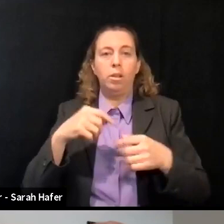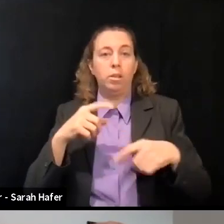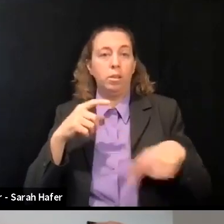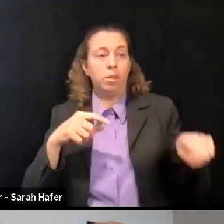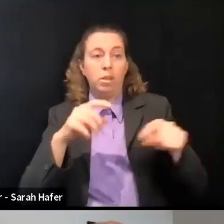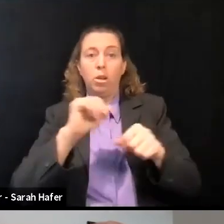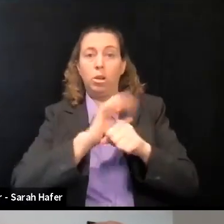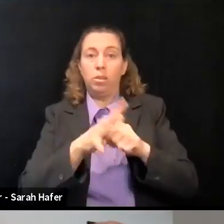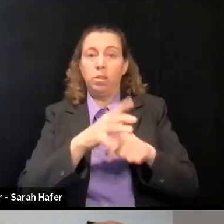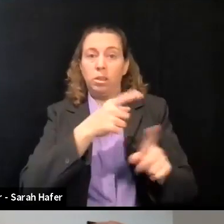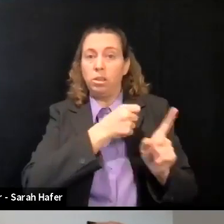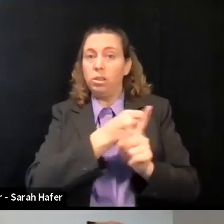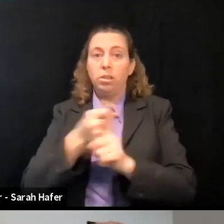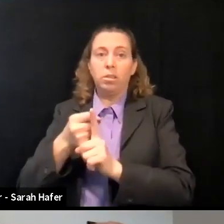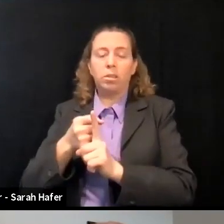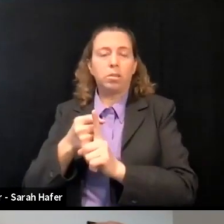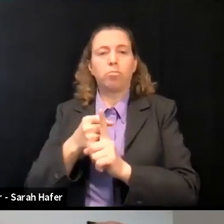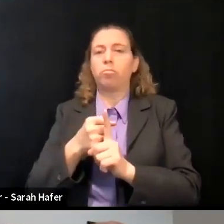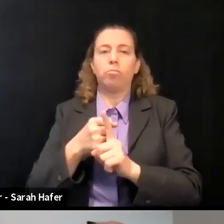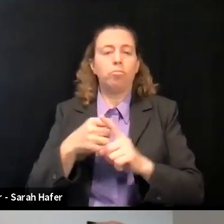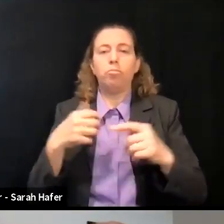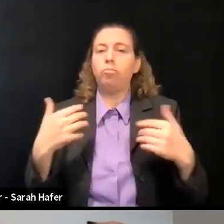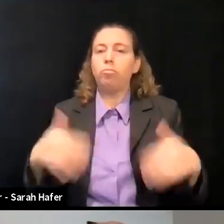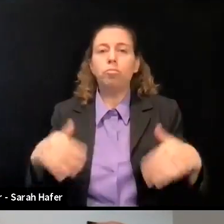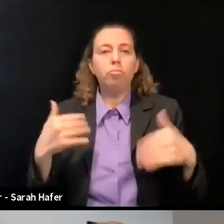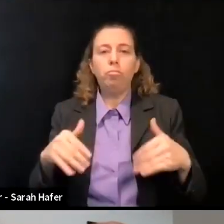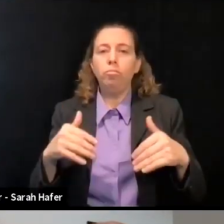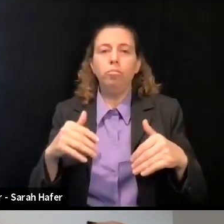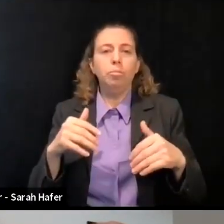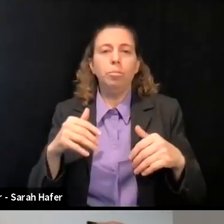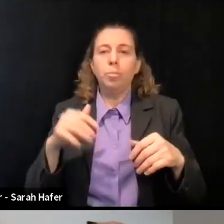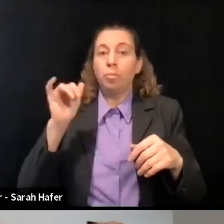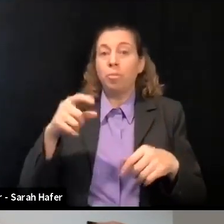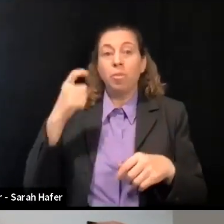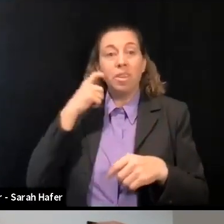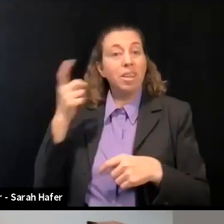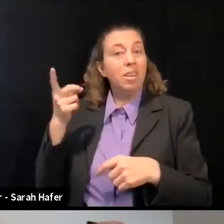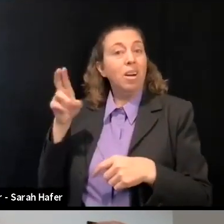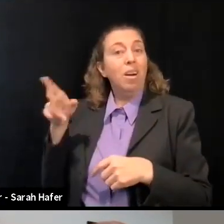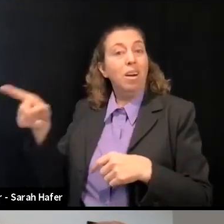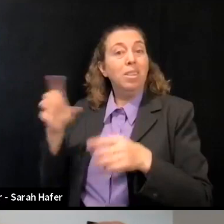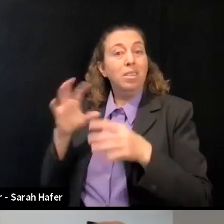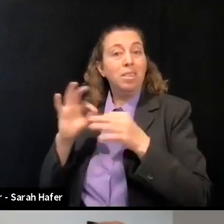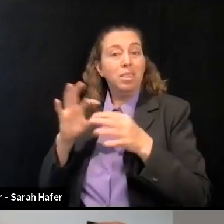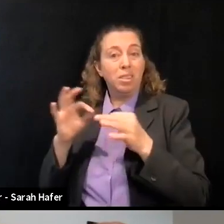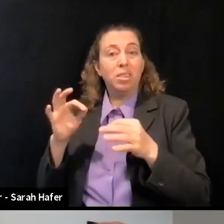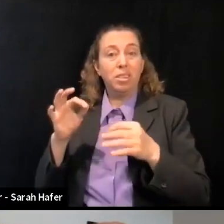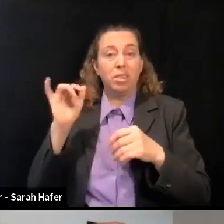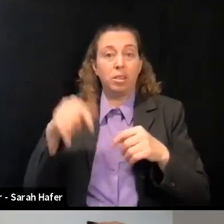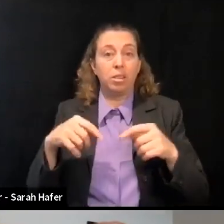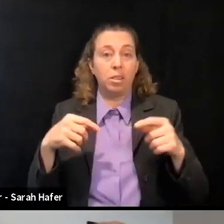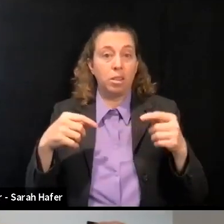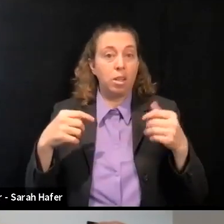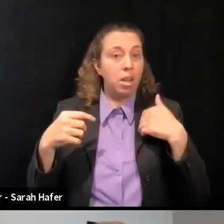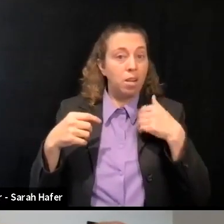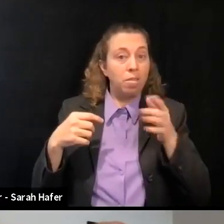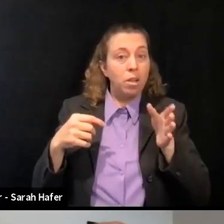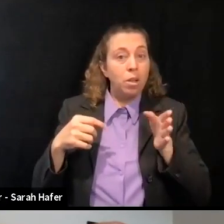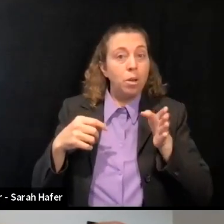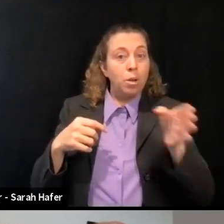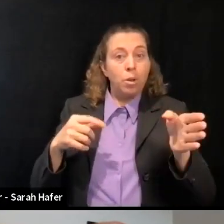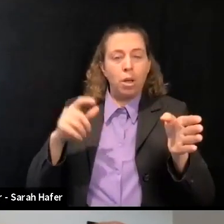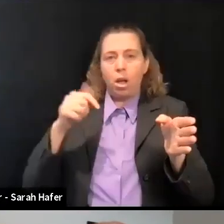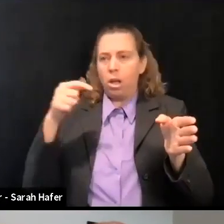as Dr. Cary was saying earlier, has brought these direct and indirect losses. But additionally, we also have to recognize